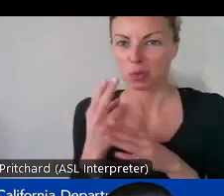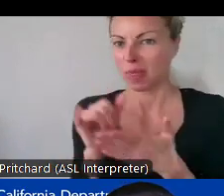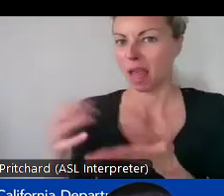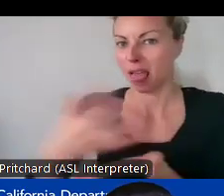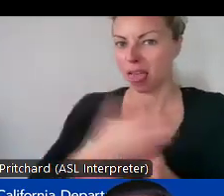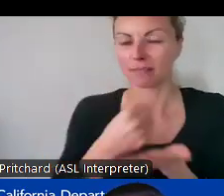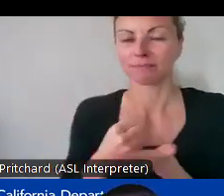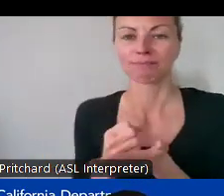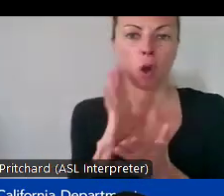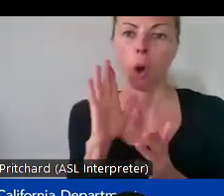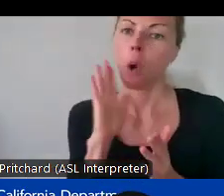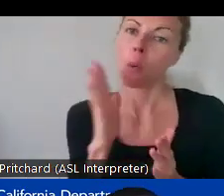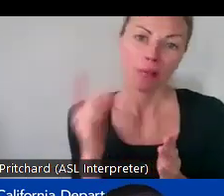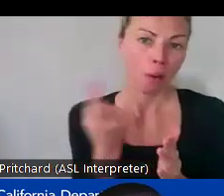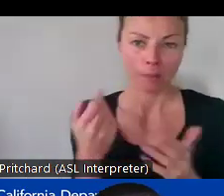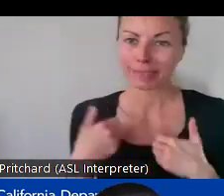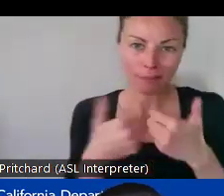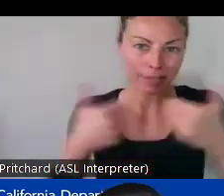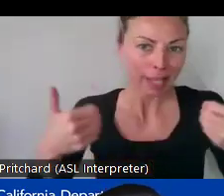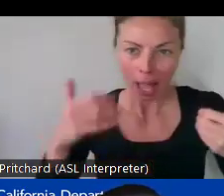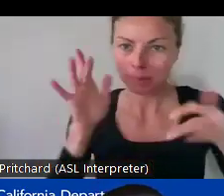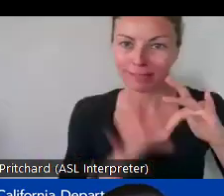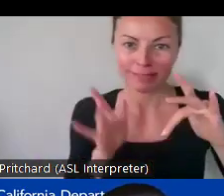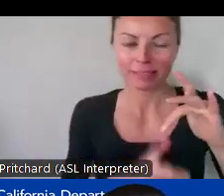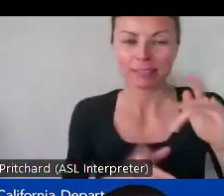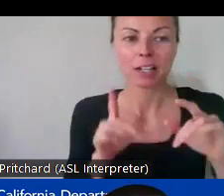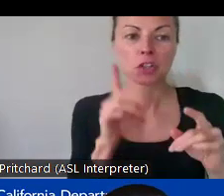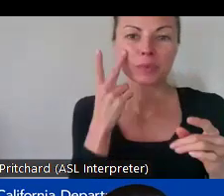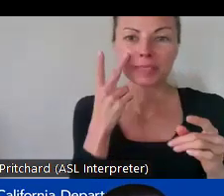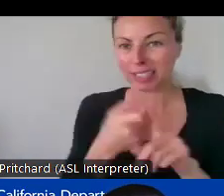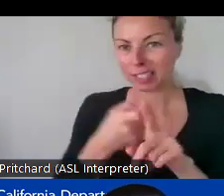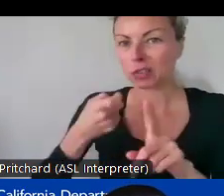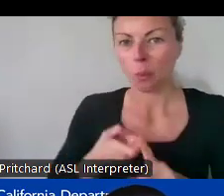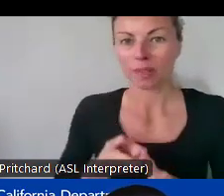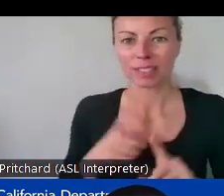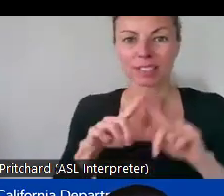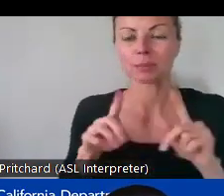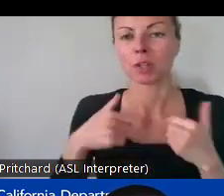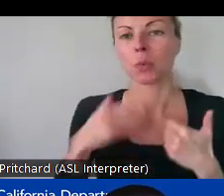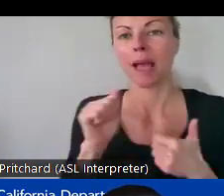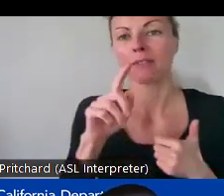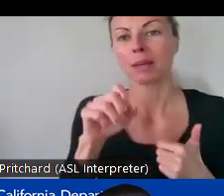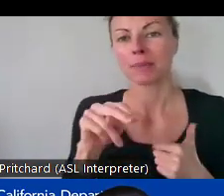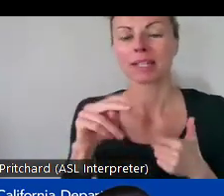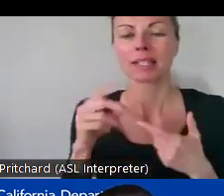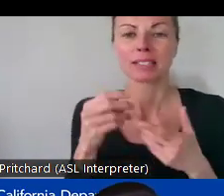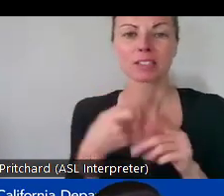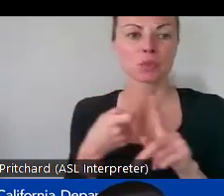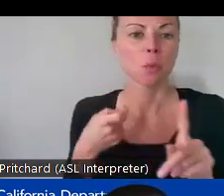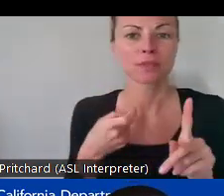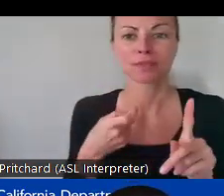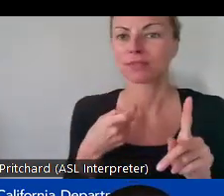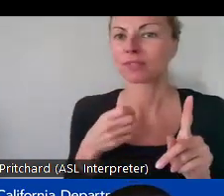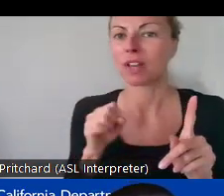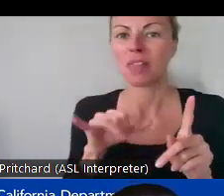to be data gaps, right? So on this slide, you see a variety of data sources, not a comprehensive list. The administrative data includes federal data sources like the Social